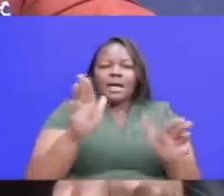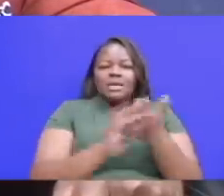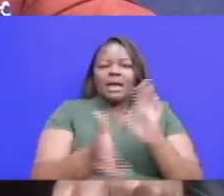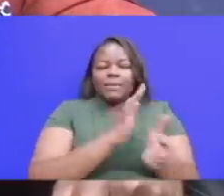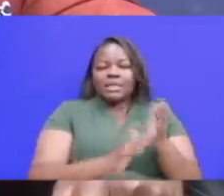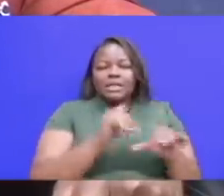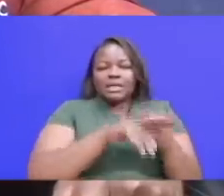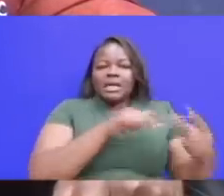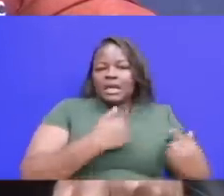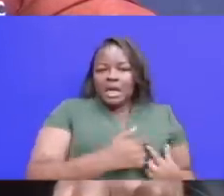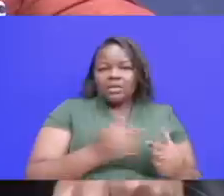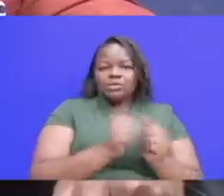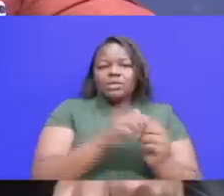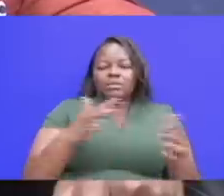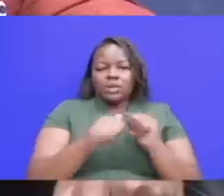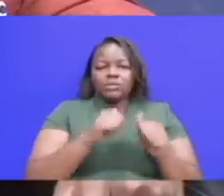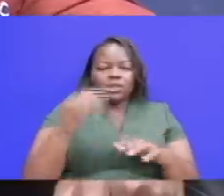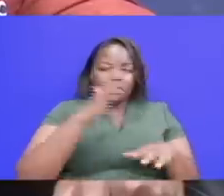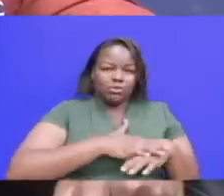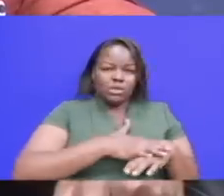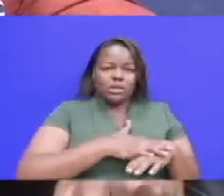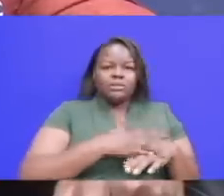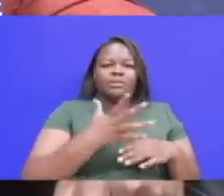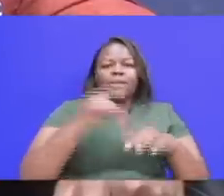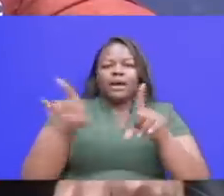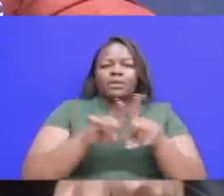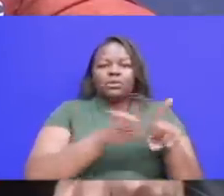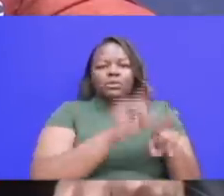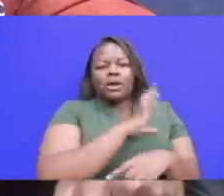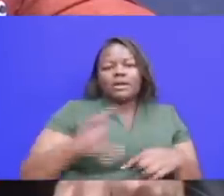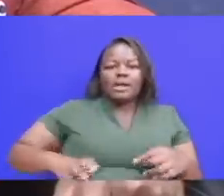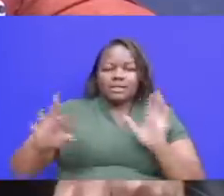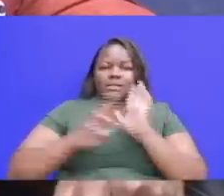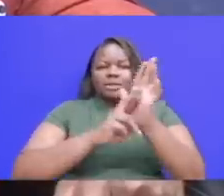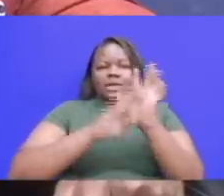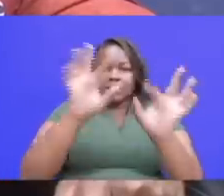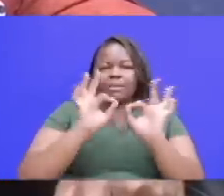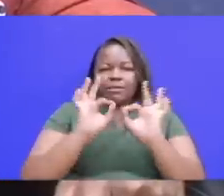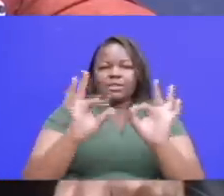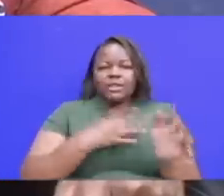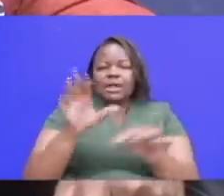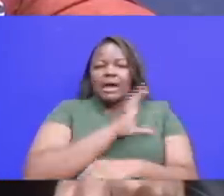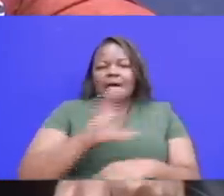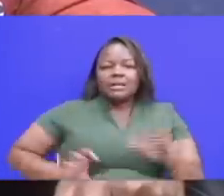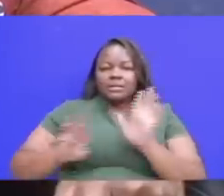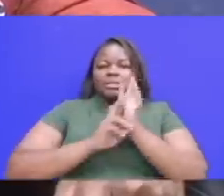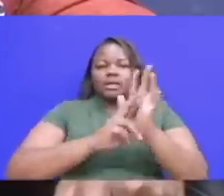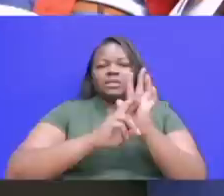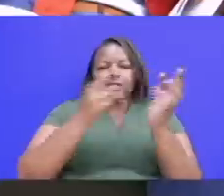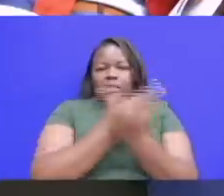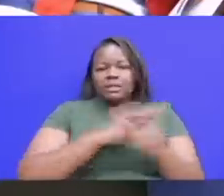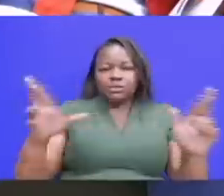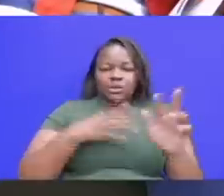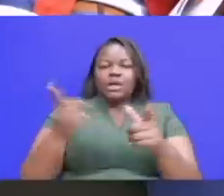with something that is very, very good. And Christ represents perfection. Amen. Christ represents redemption. He represents restoration. Amen.